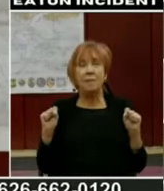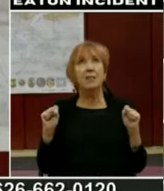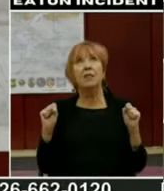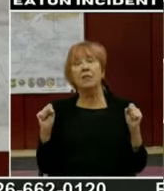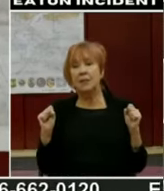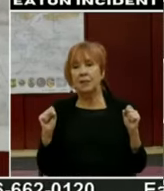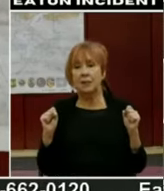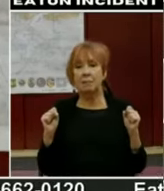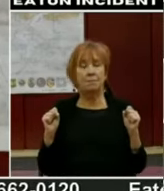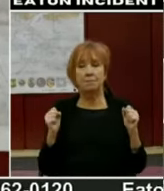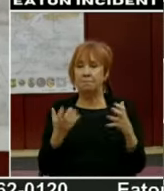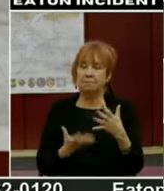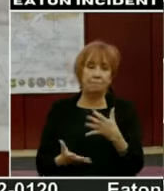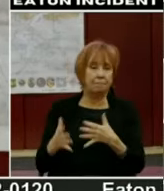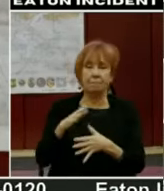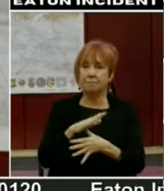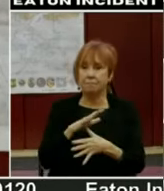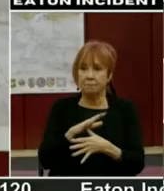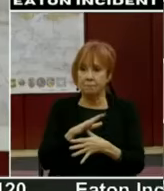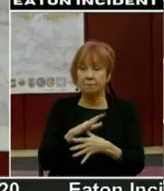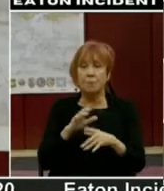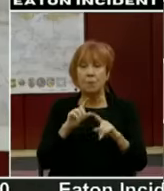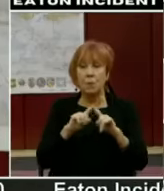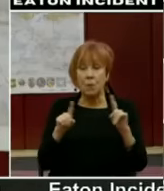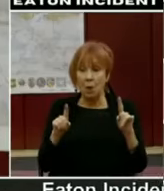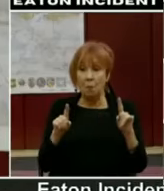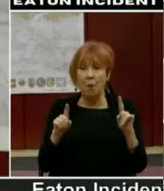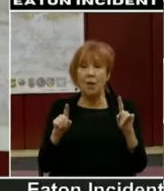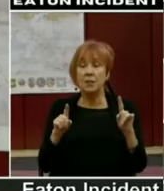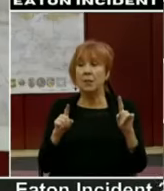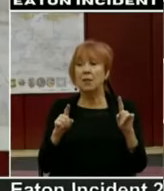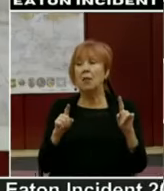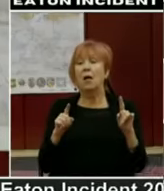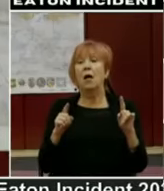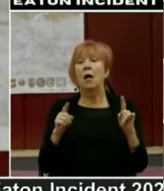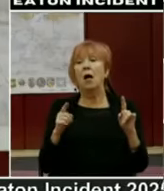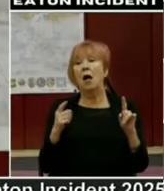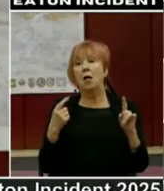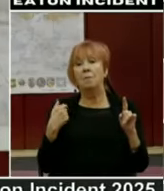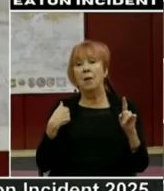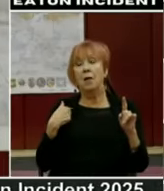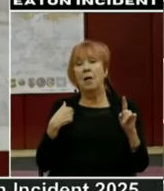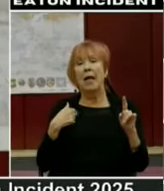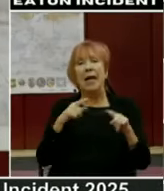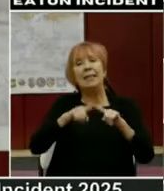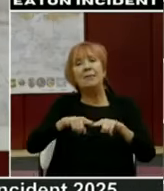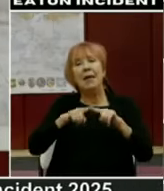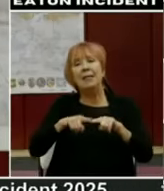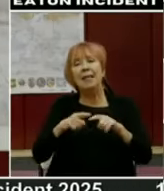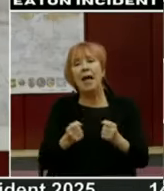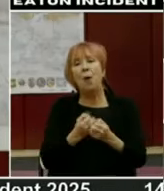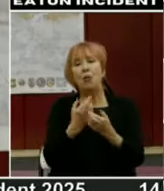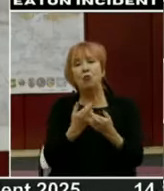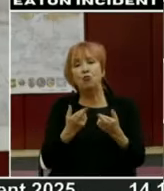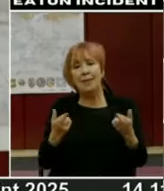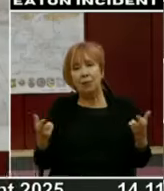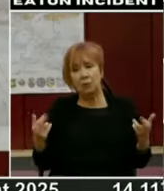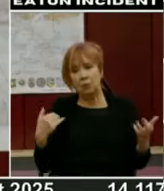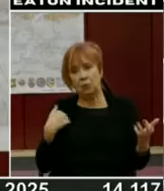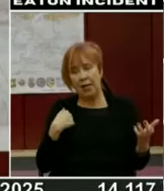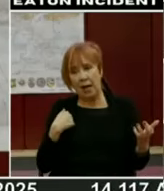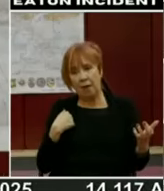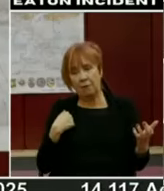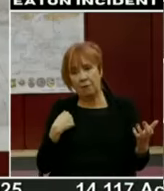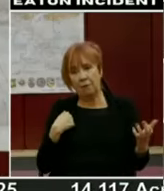first and foremost. But if it's a matter of resources, we'll also take back the possibility of the